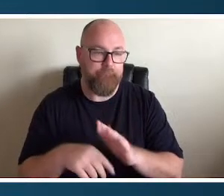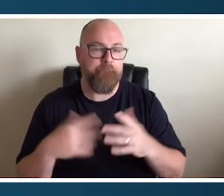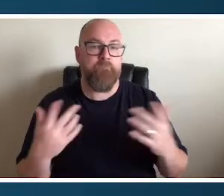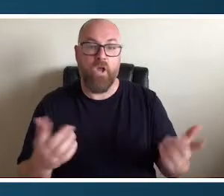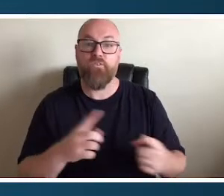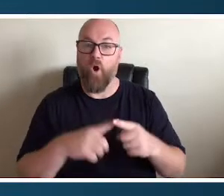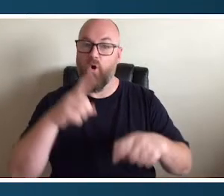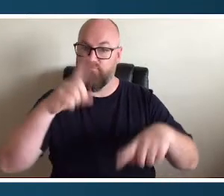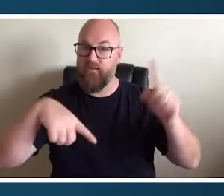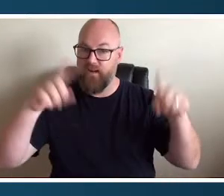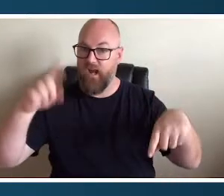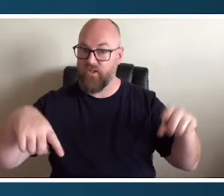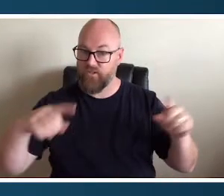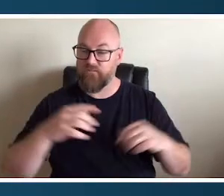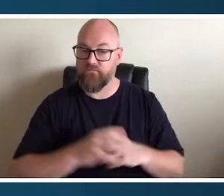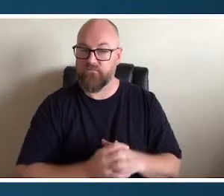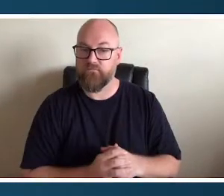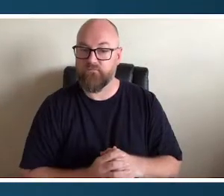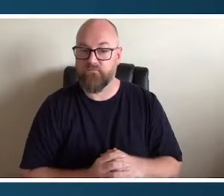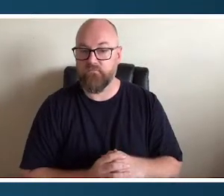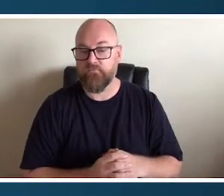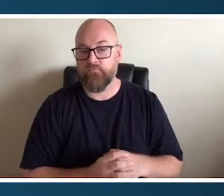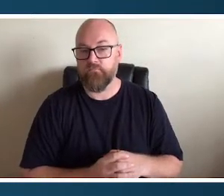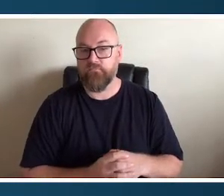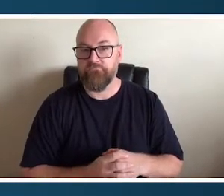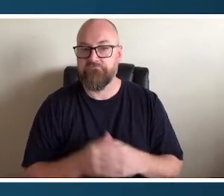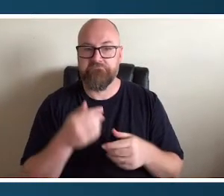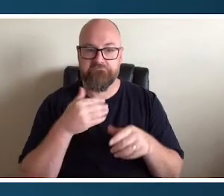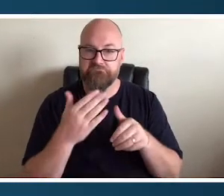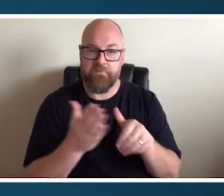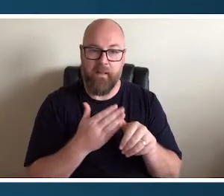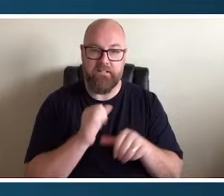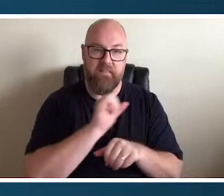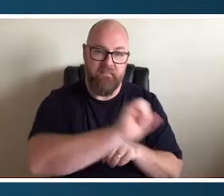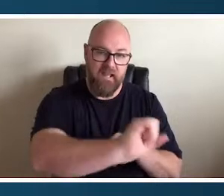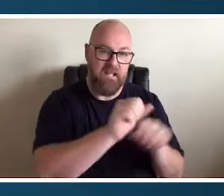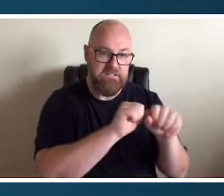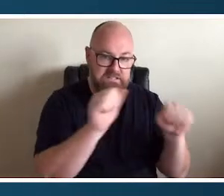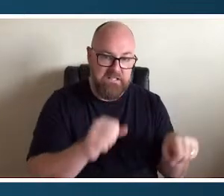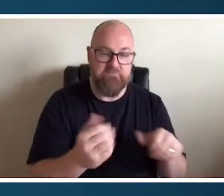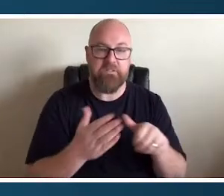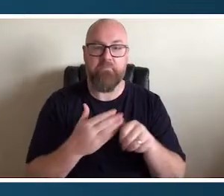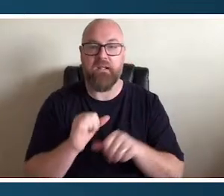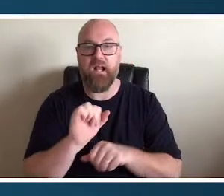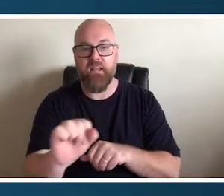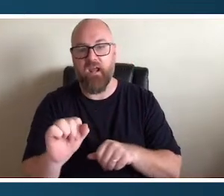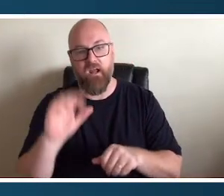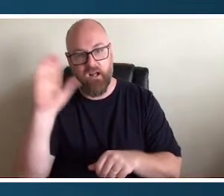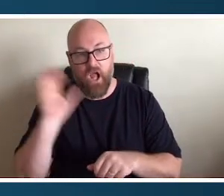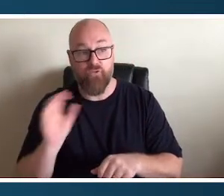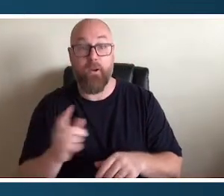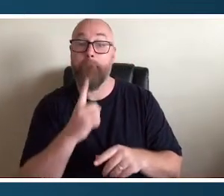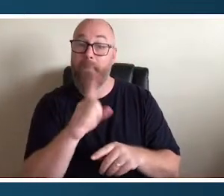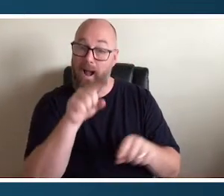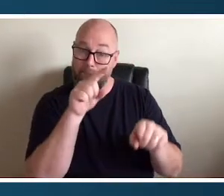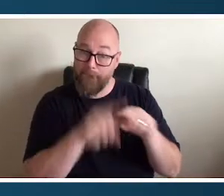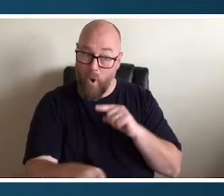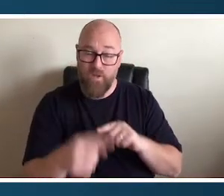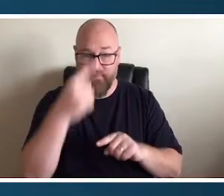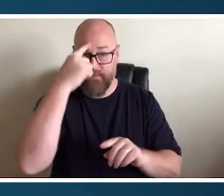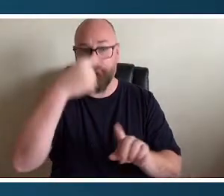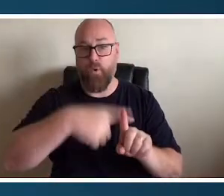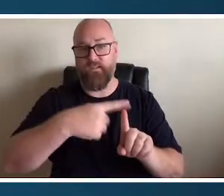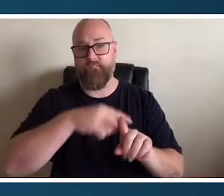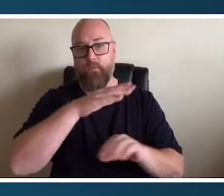variation across scheme and country, but the majority of them view the scheme positively. And when we ask those who